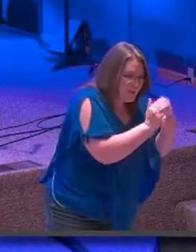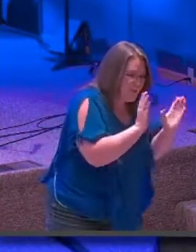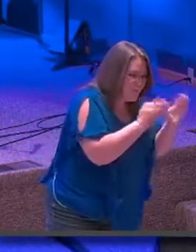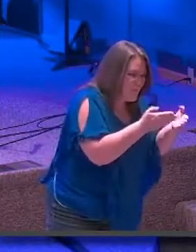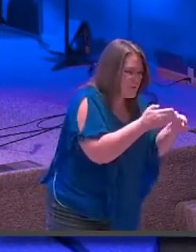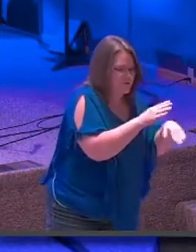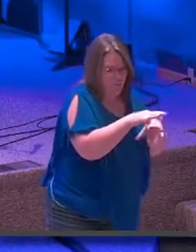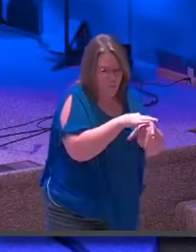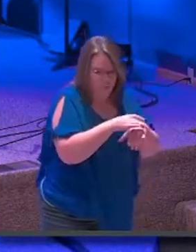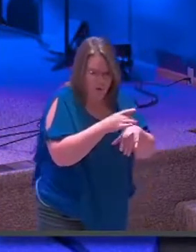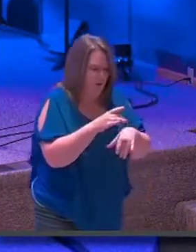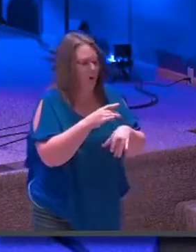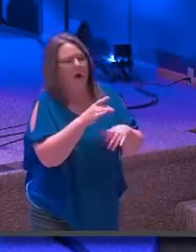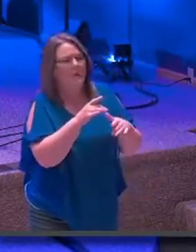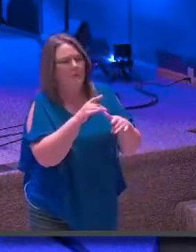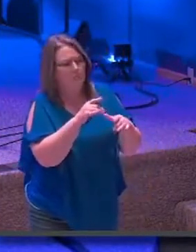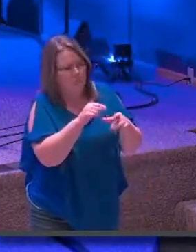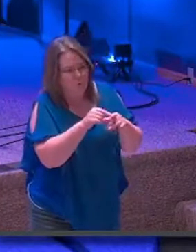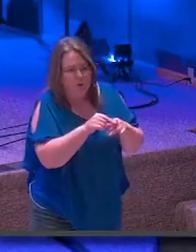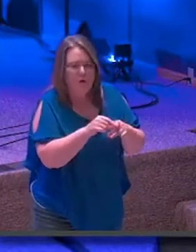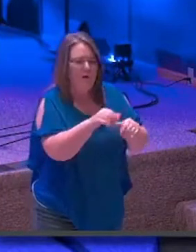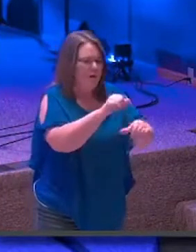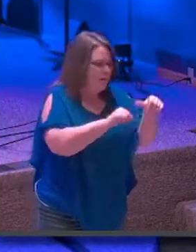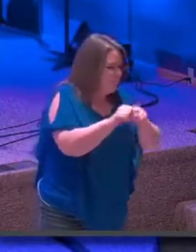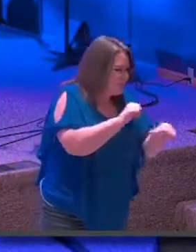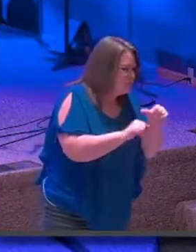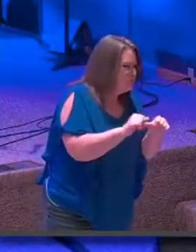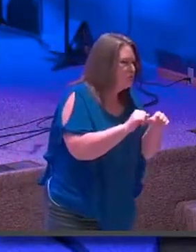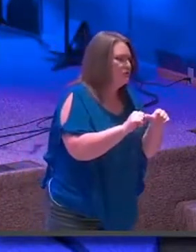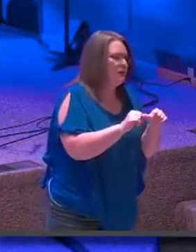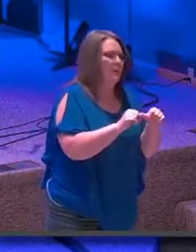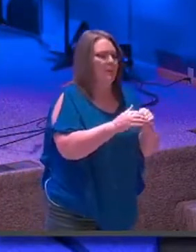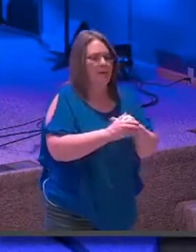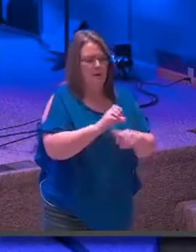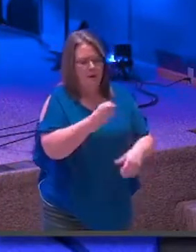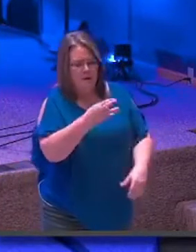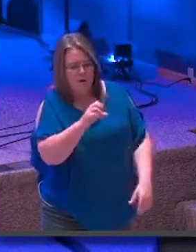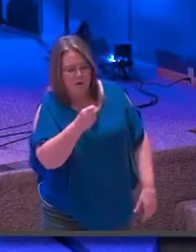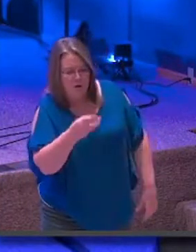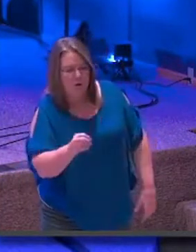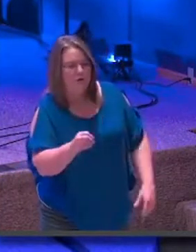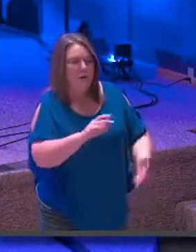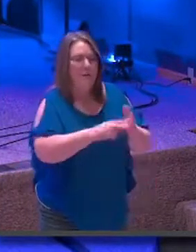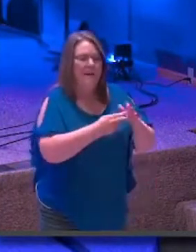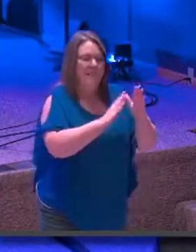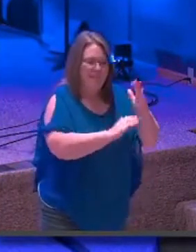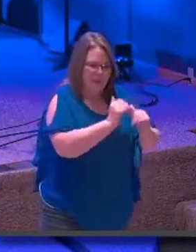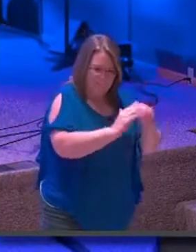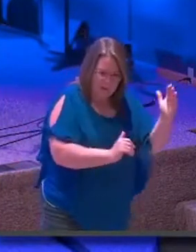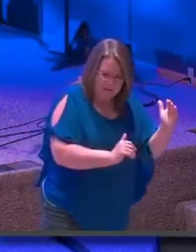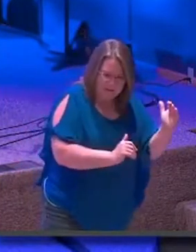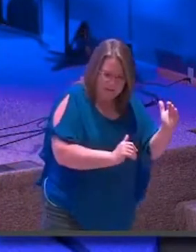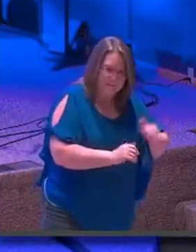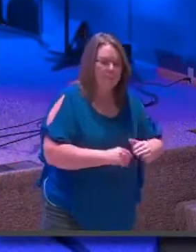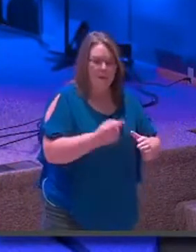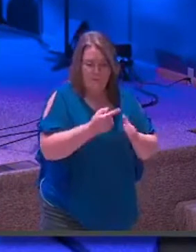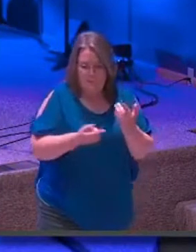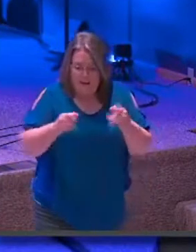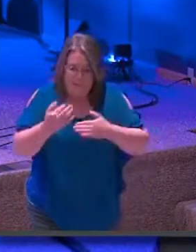to fellowship, to be equipped. Kirche always meant the building. But what's happened today is